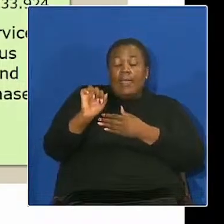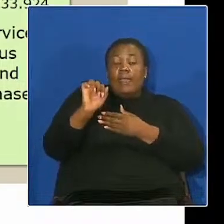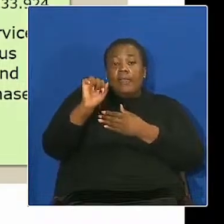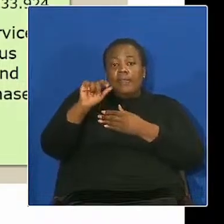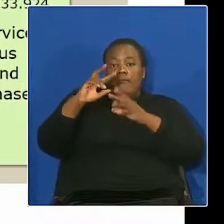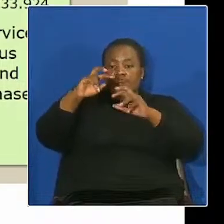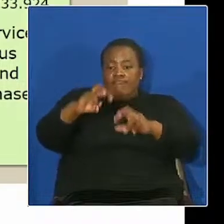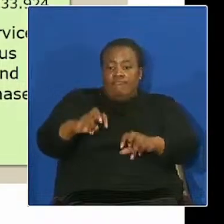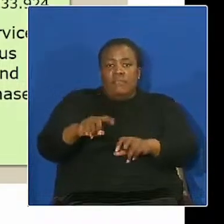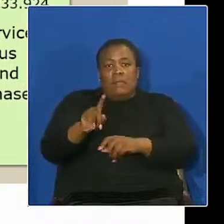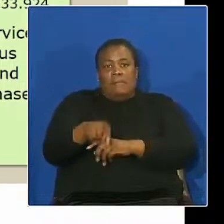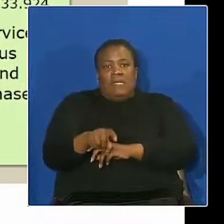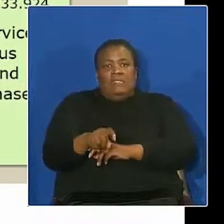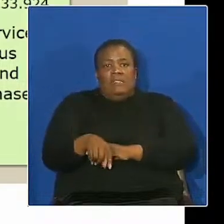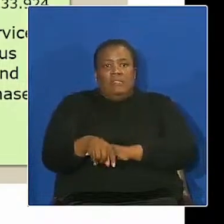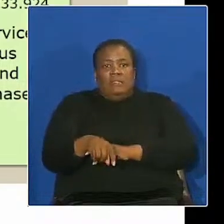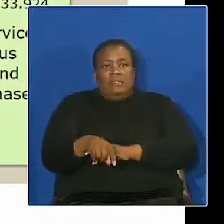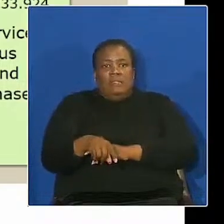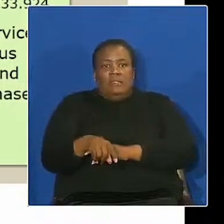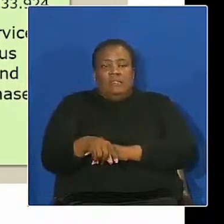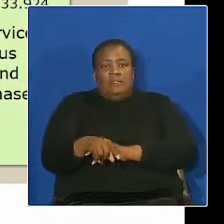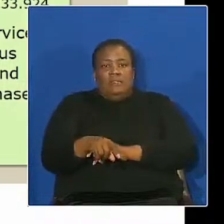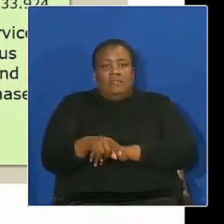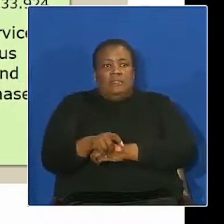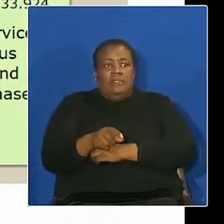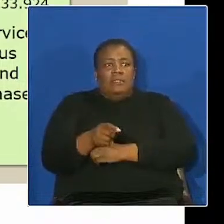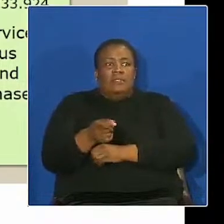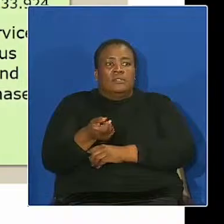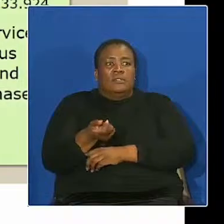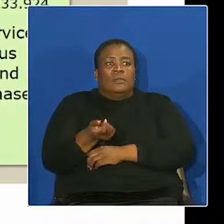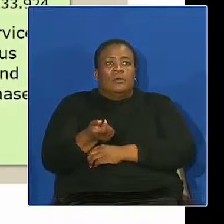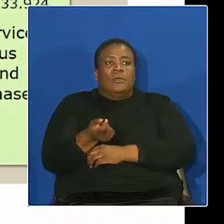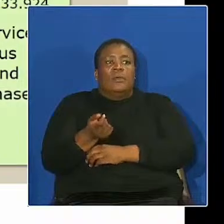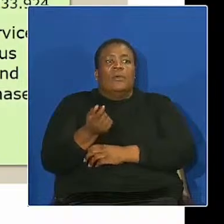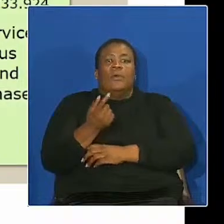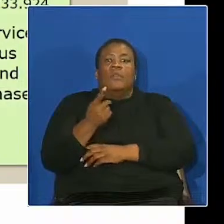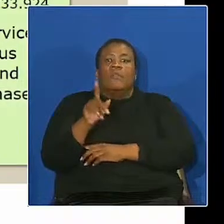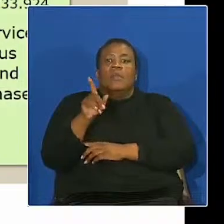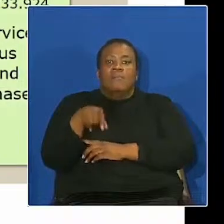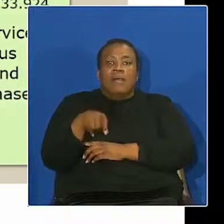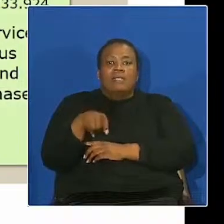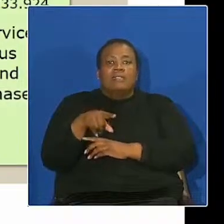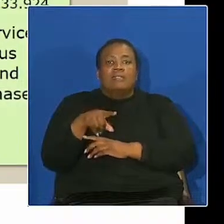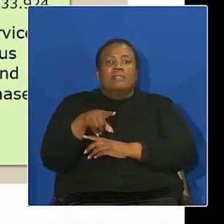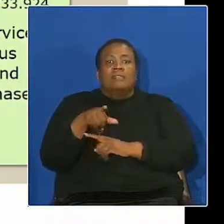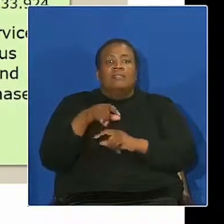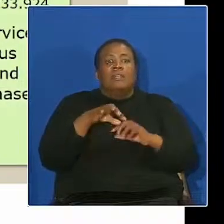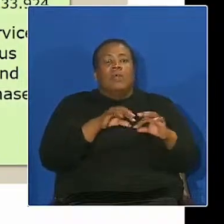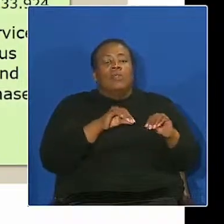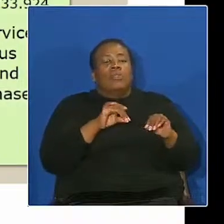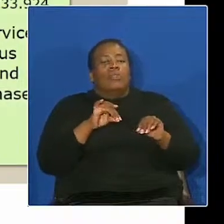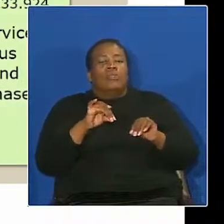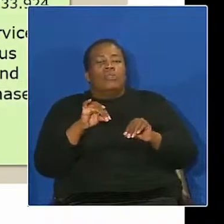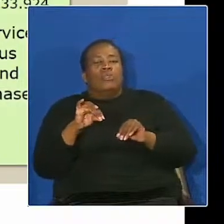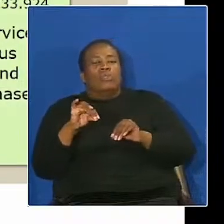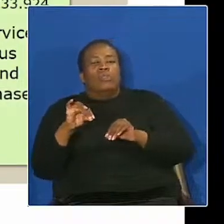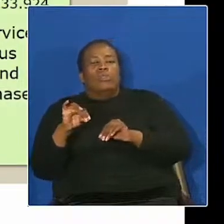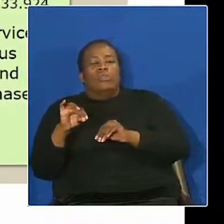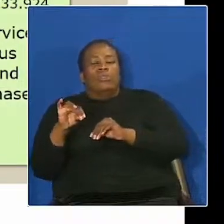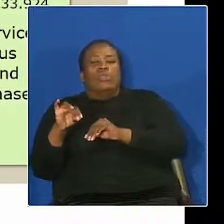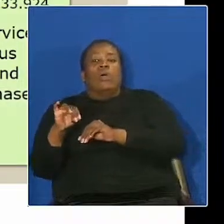while they at it, they must stall as much as they can